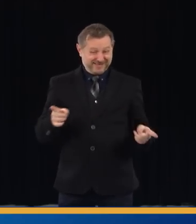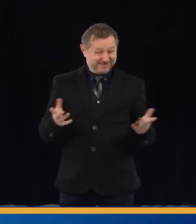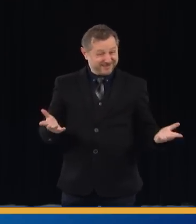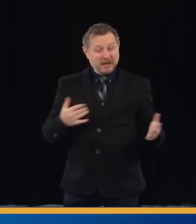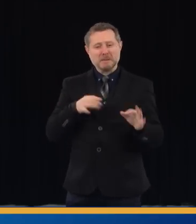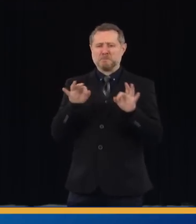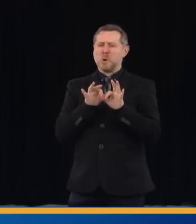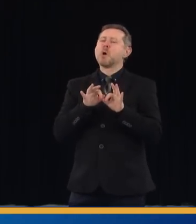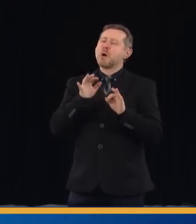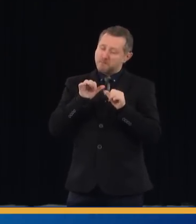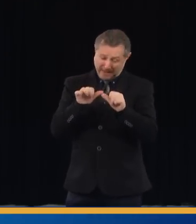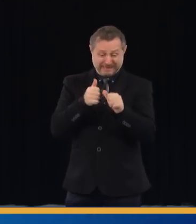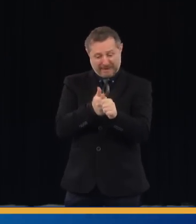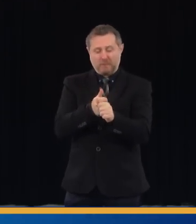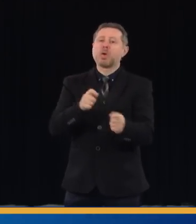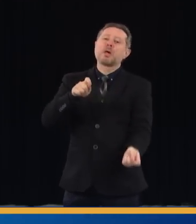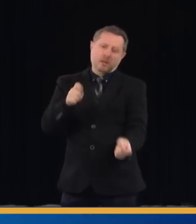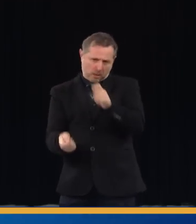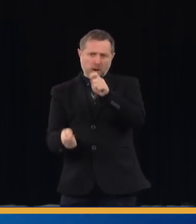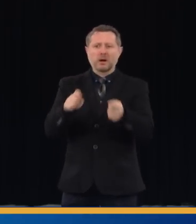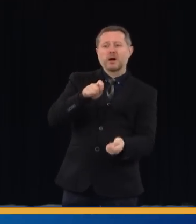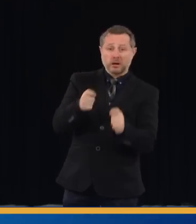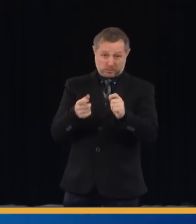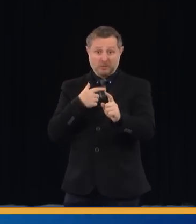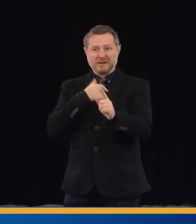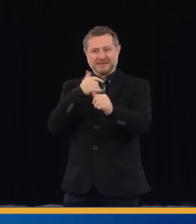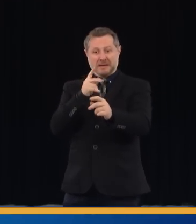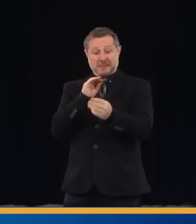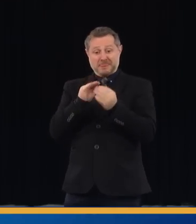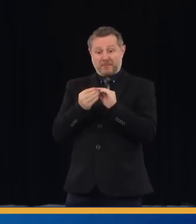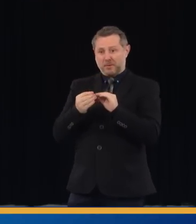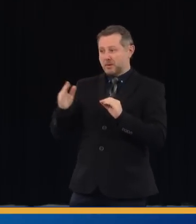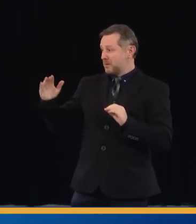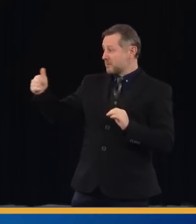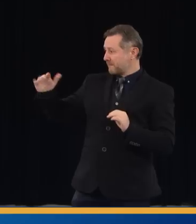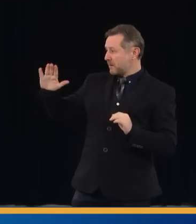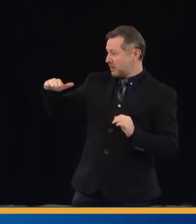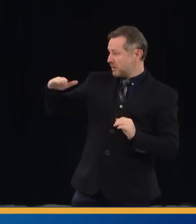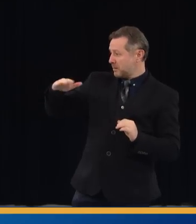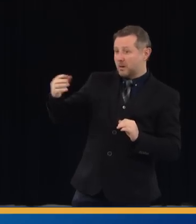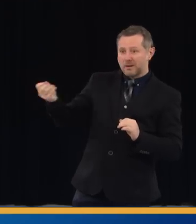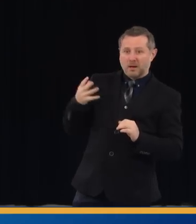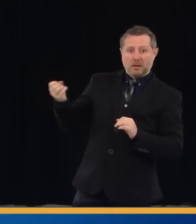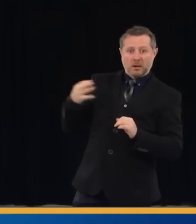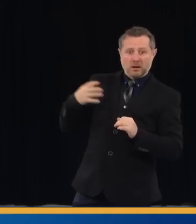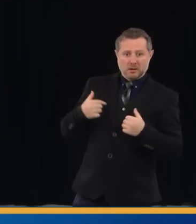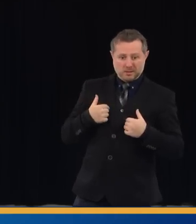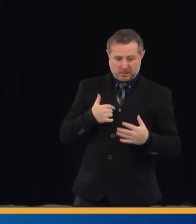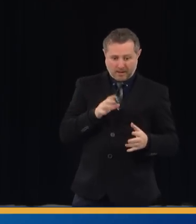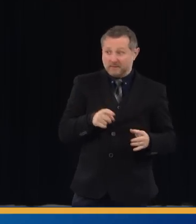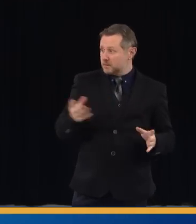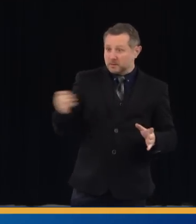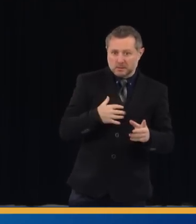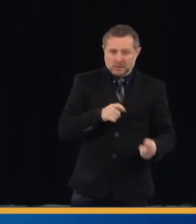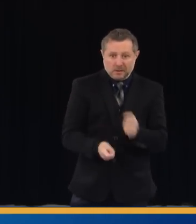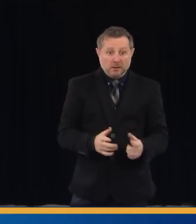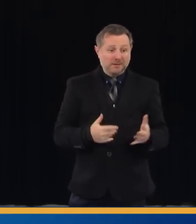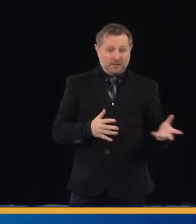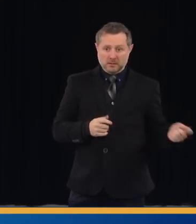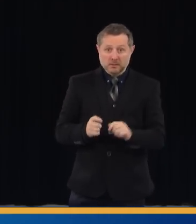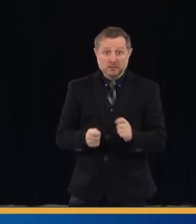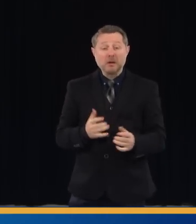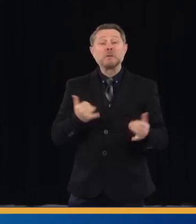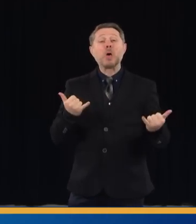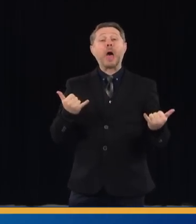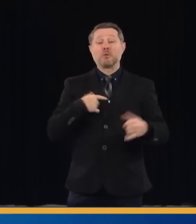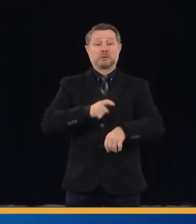over time, and the model changes, and the numbers change. But what we're looking at now is the apex, top of